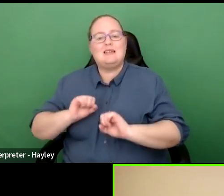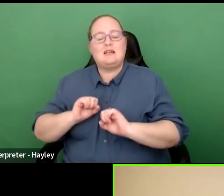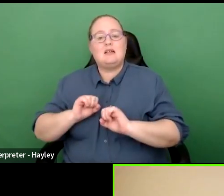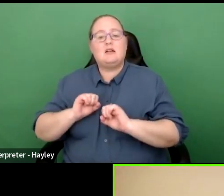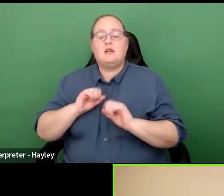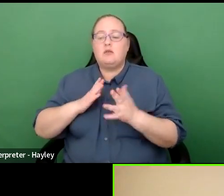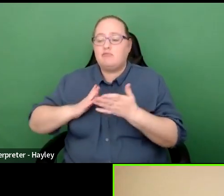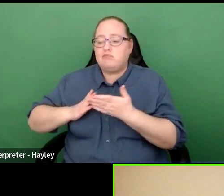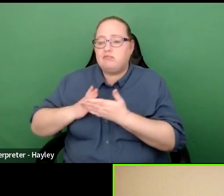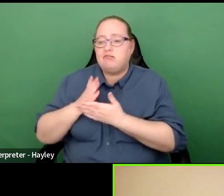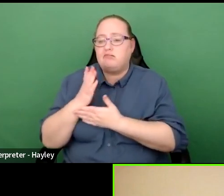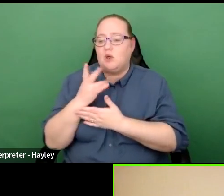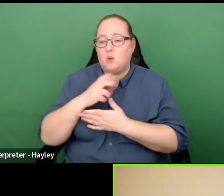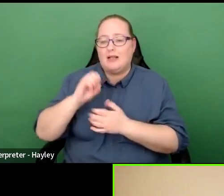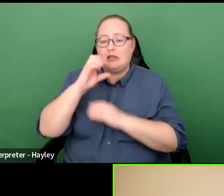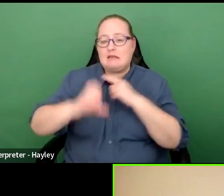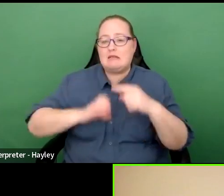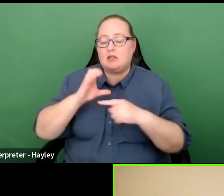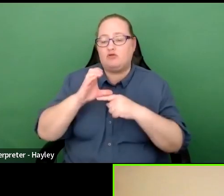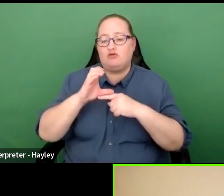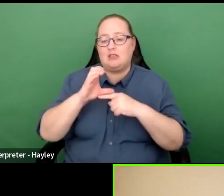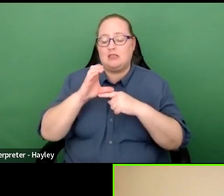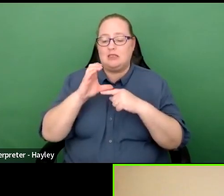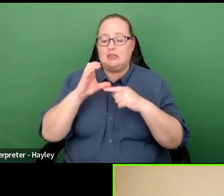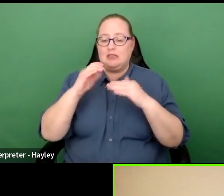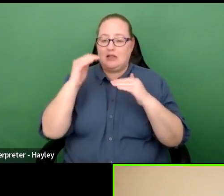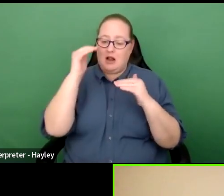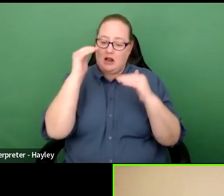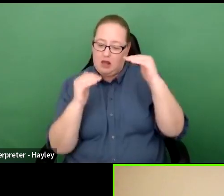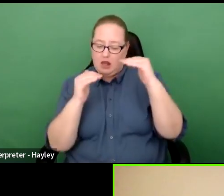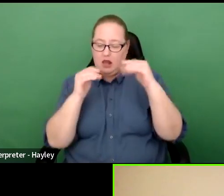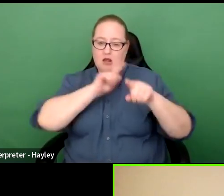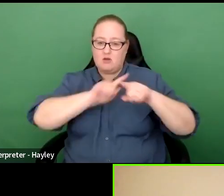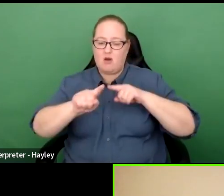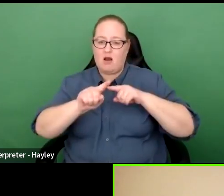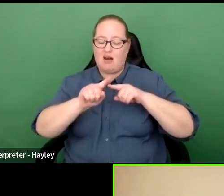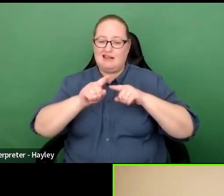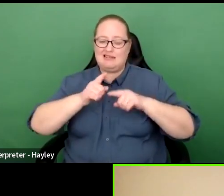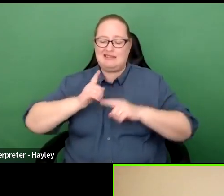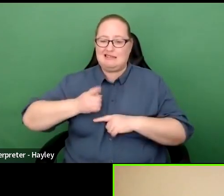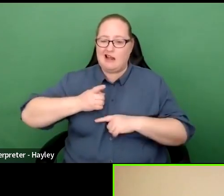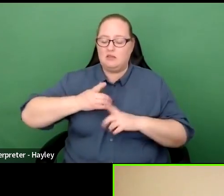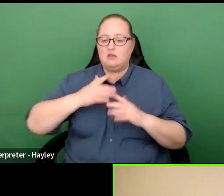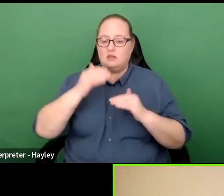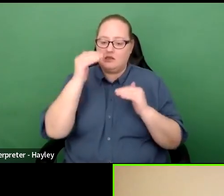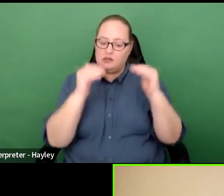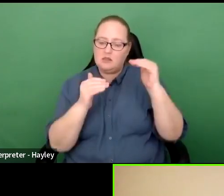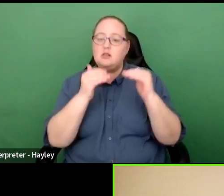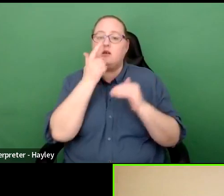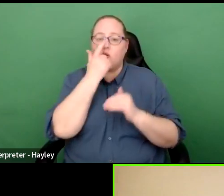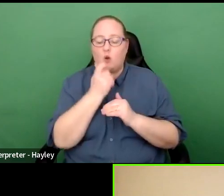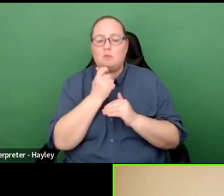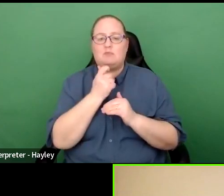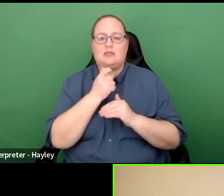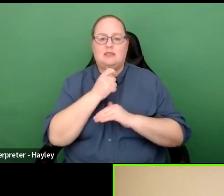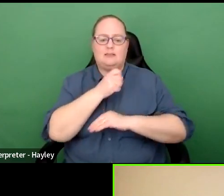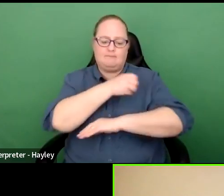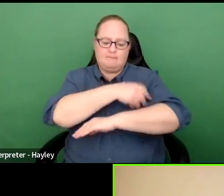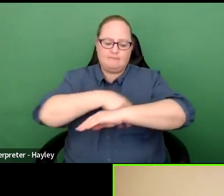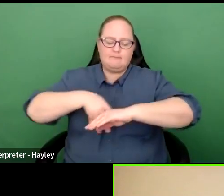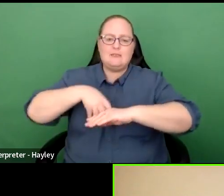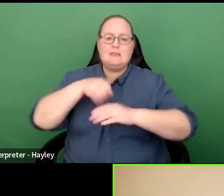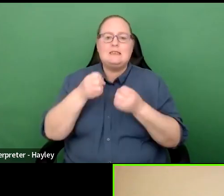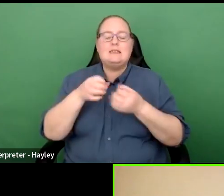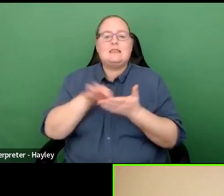century's most brutal leveling dictatorships may have the seeds of democratic promise. Particularly